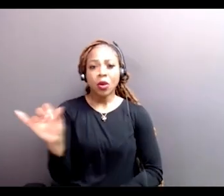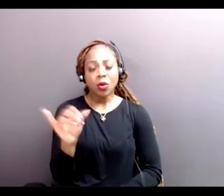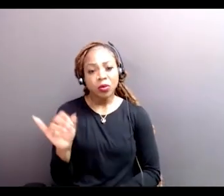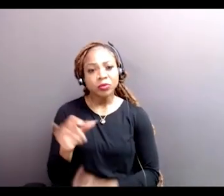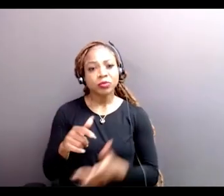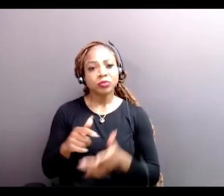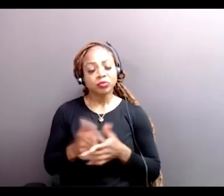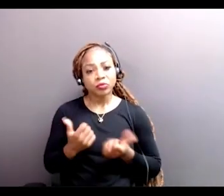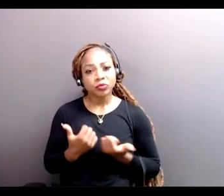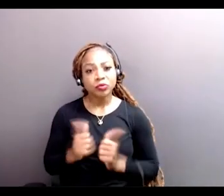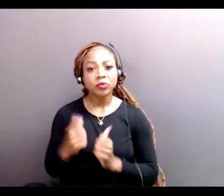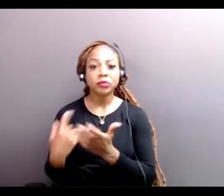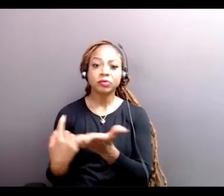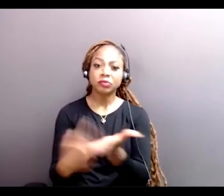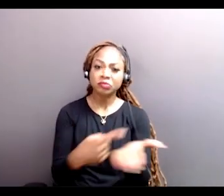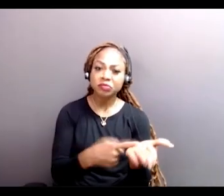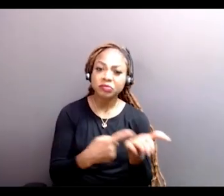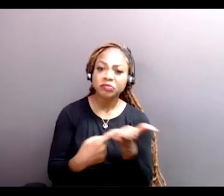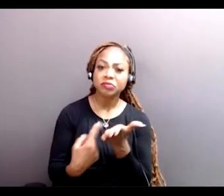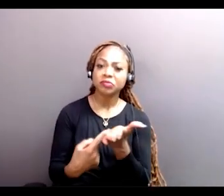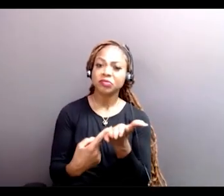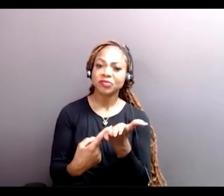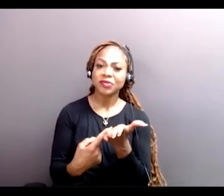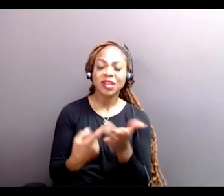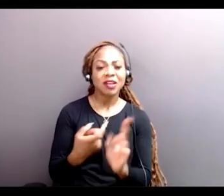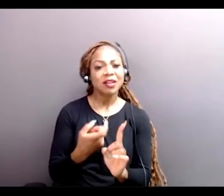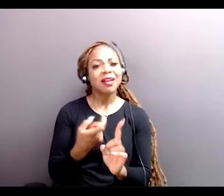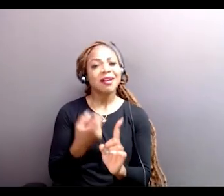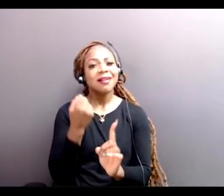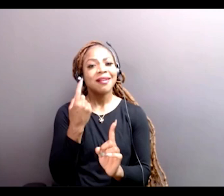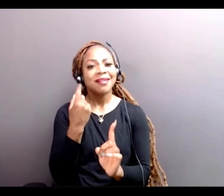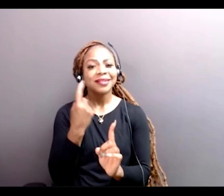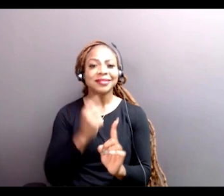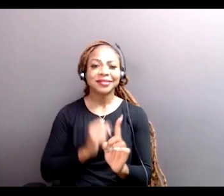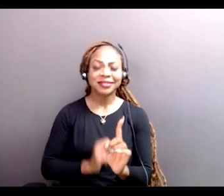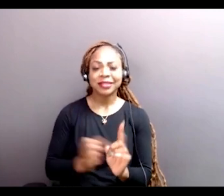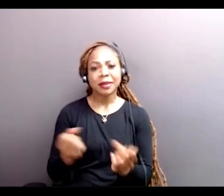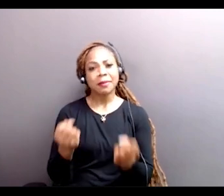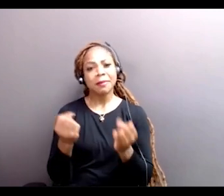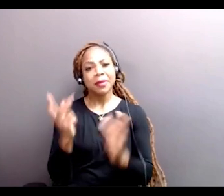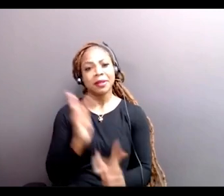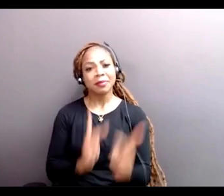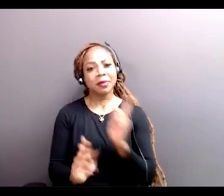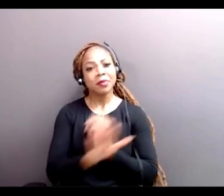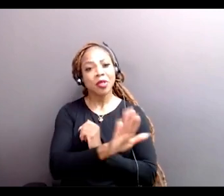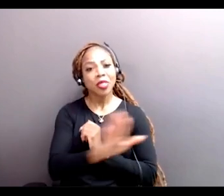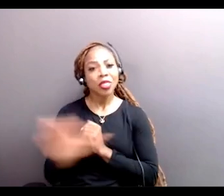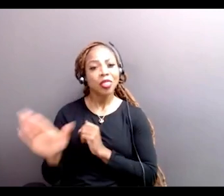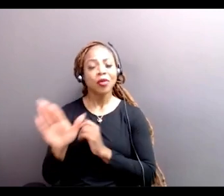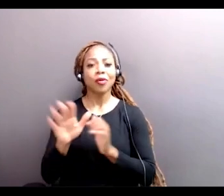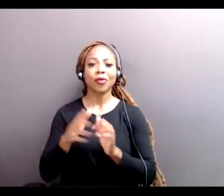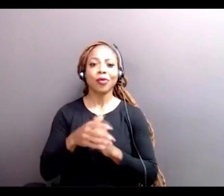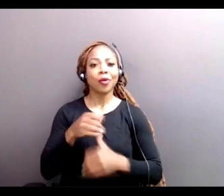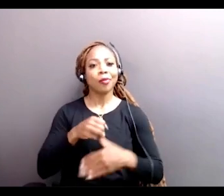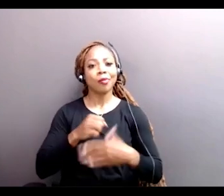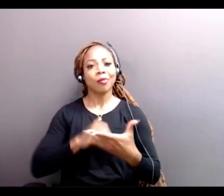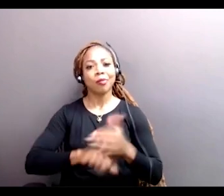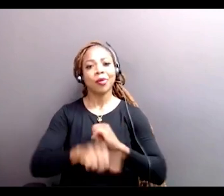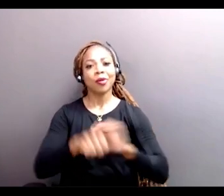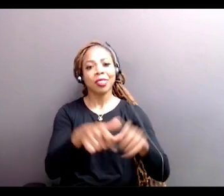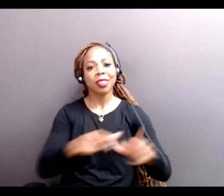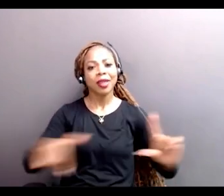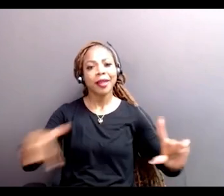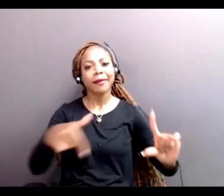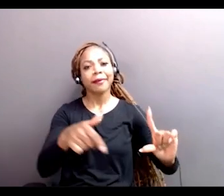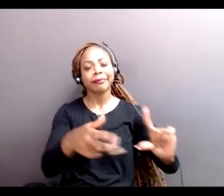and discuss this from a large portion of people who had their language stolen from them because of slavery. And so